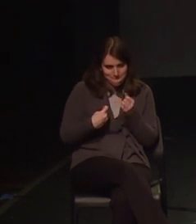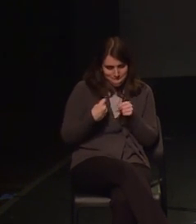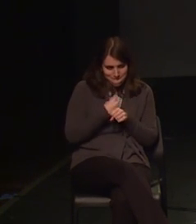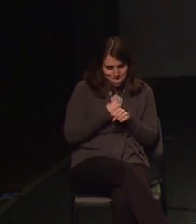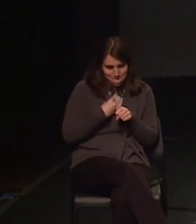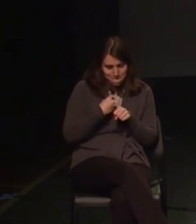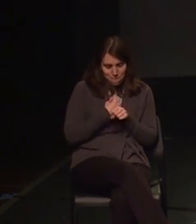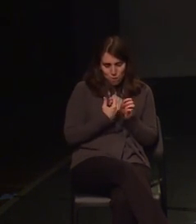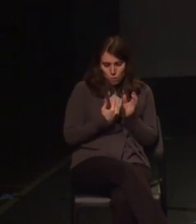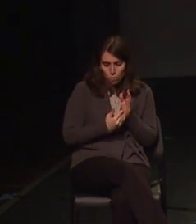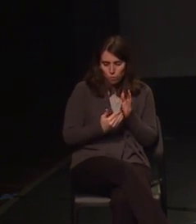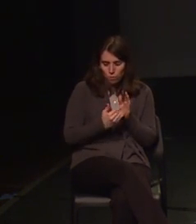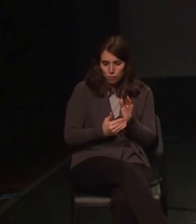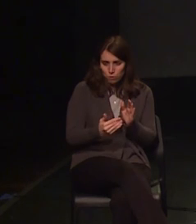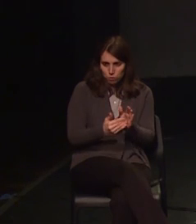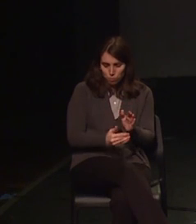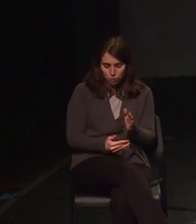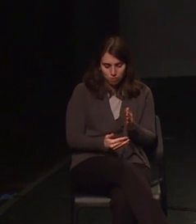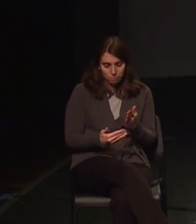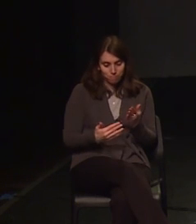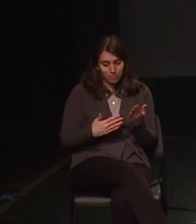really glad to see like the Gap has